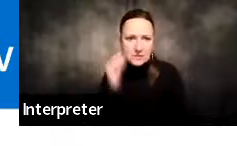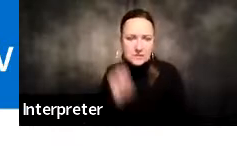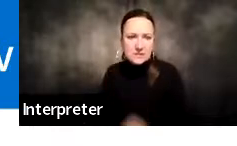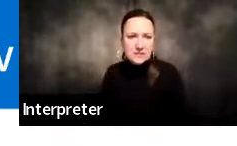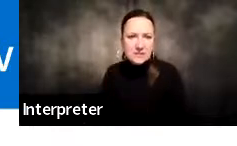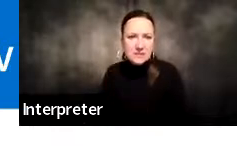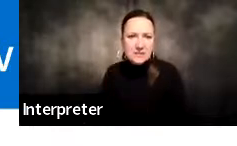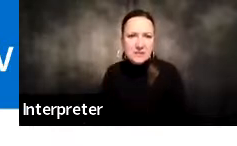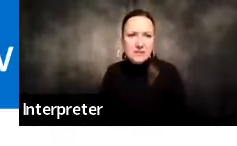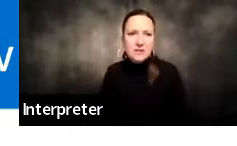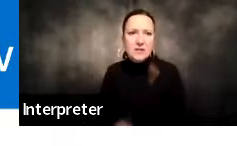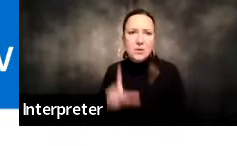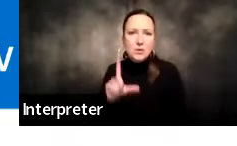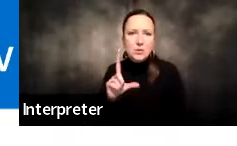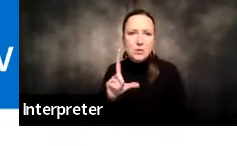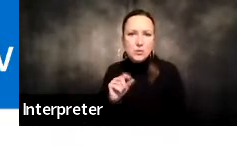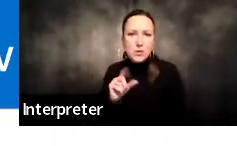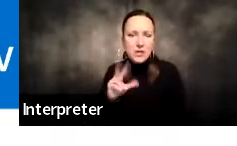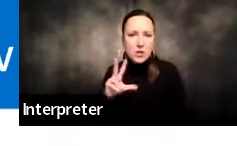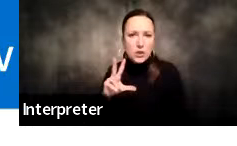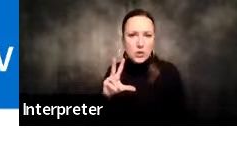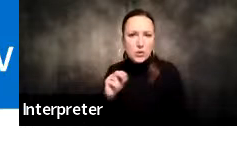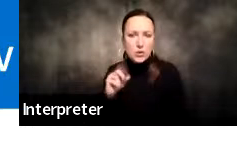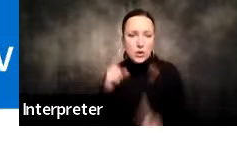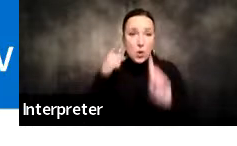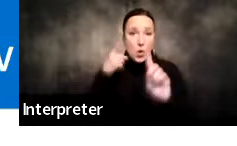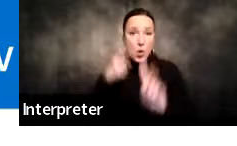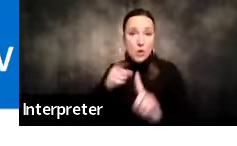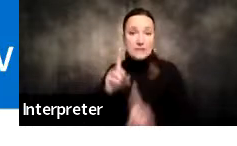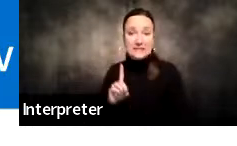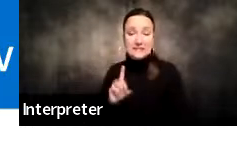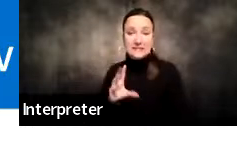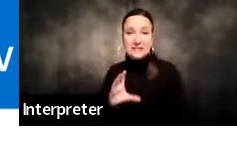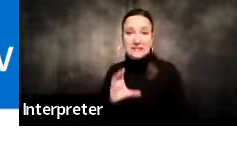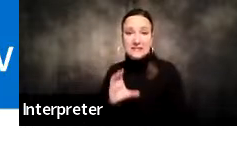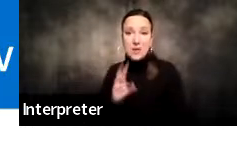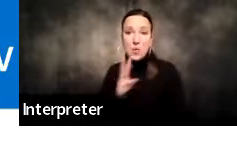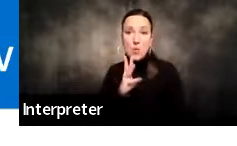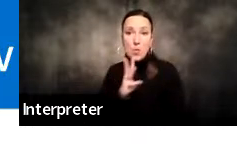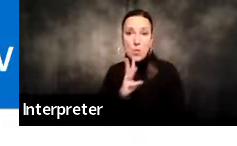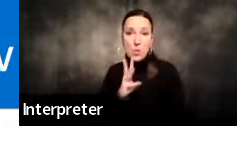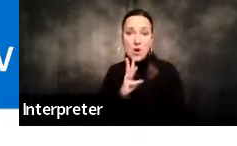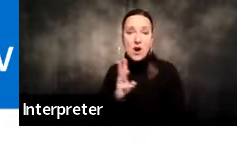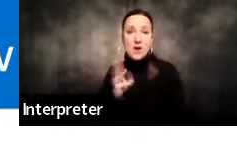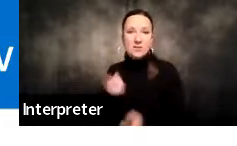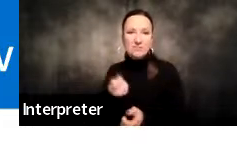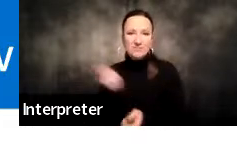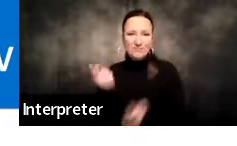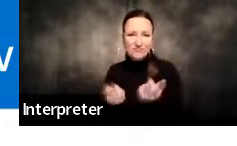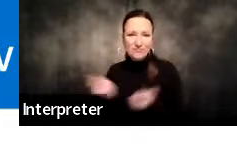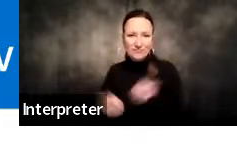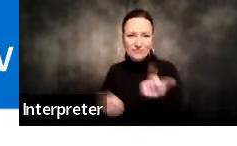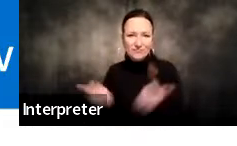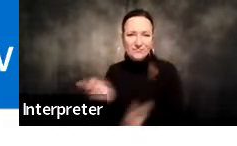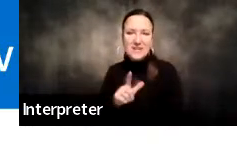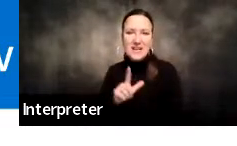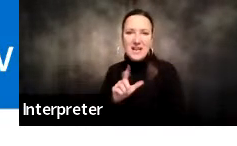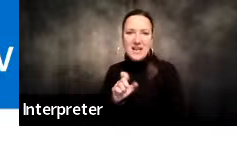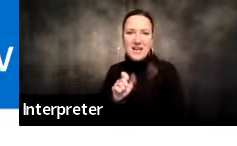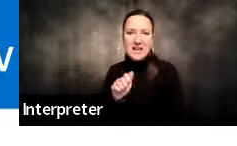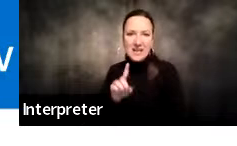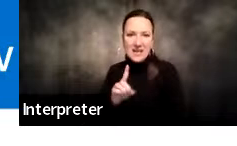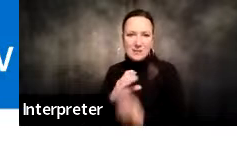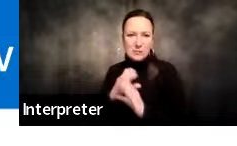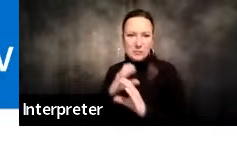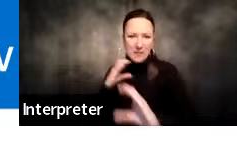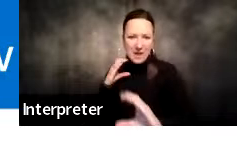So the 2030 goal, DC Water is working to eliminate these service lines that are throughout the district. And every year, the